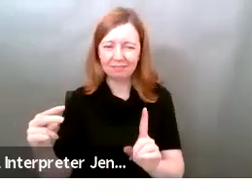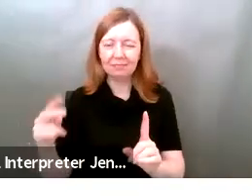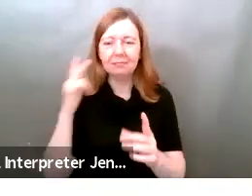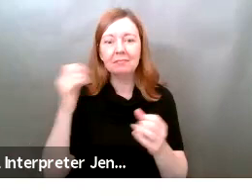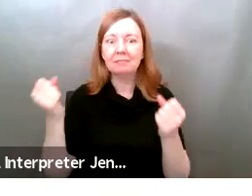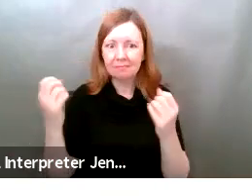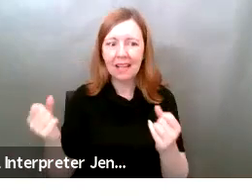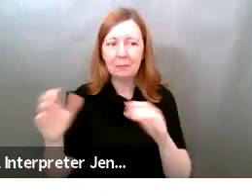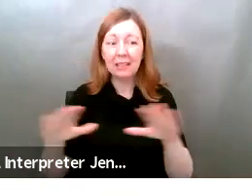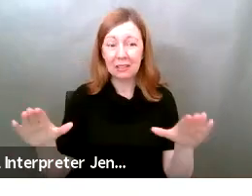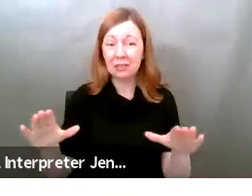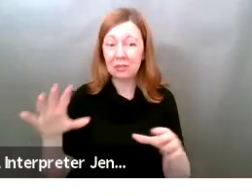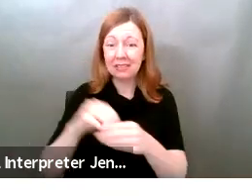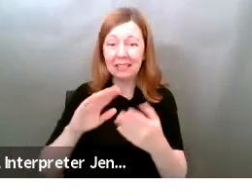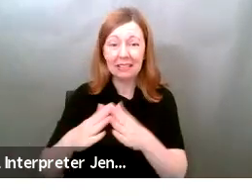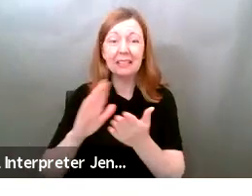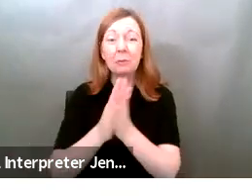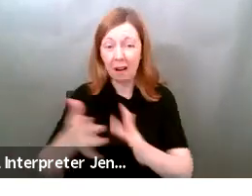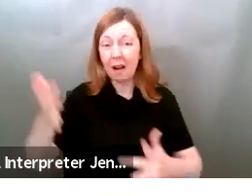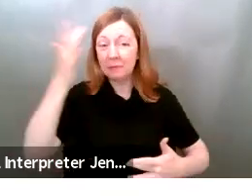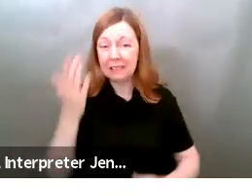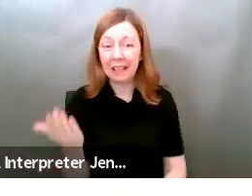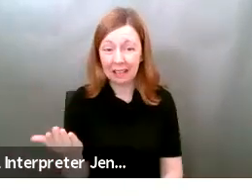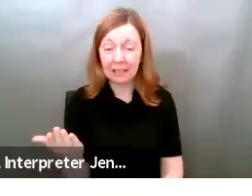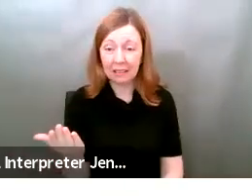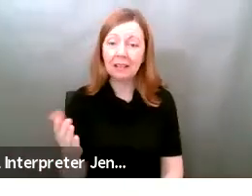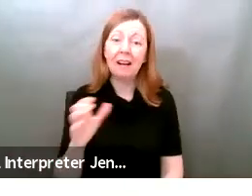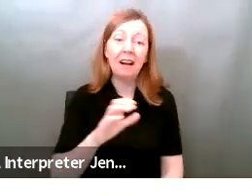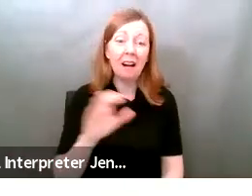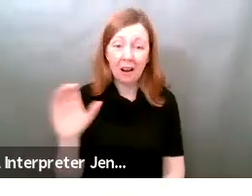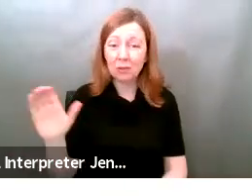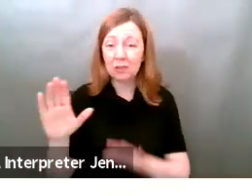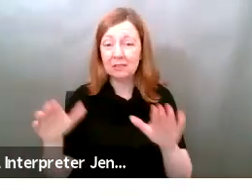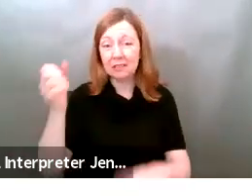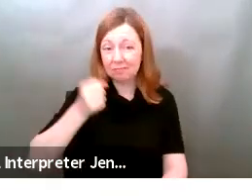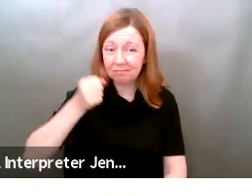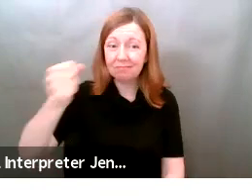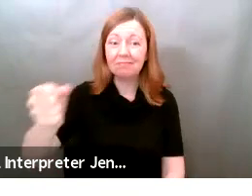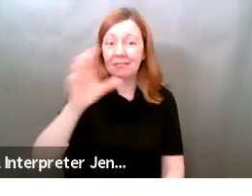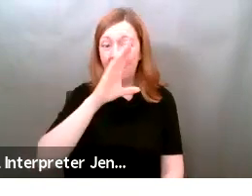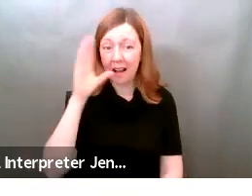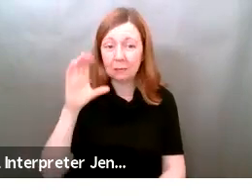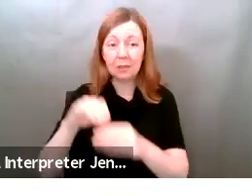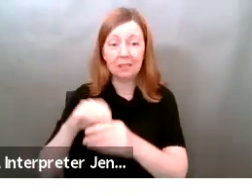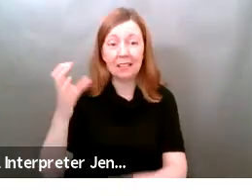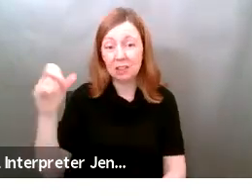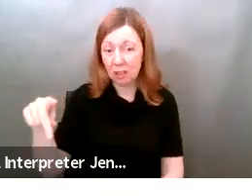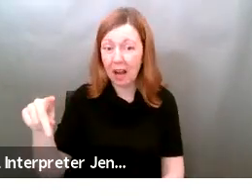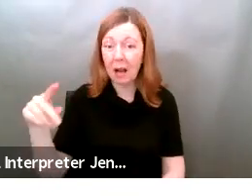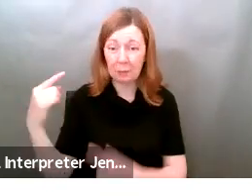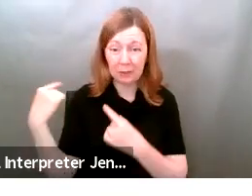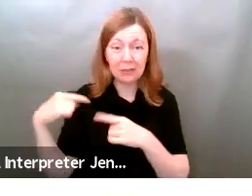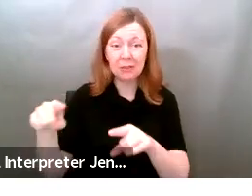many, many children in our city who get sick. We've had hundreds of children hospitalized at CHOP over the course of